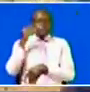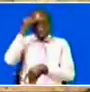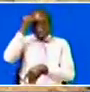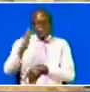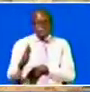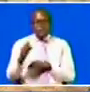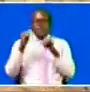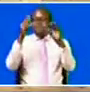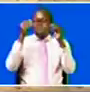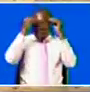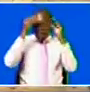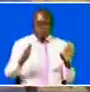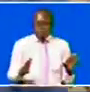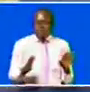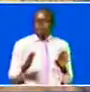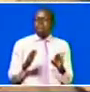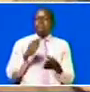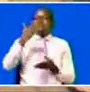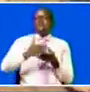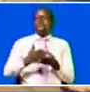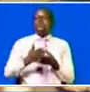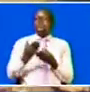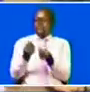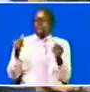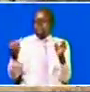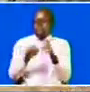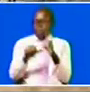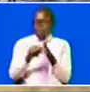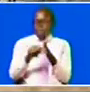forced to interrupt their third lesson of the day to put out the fire.